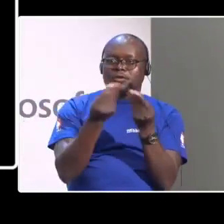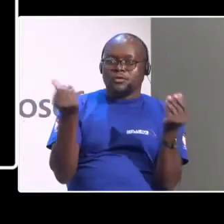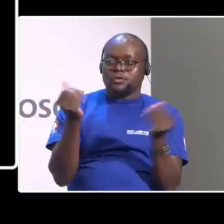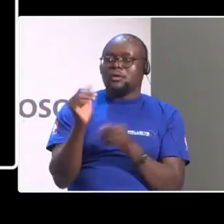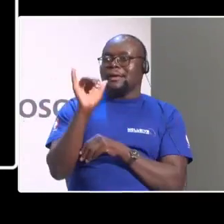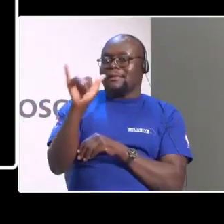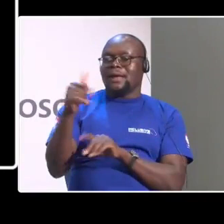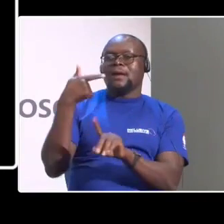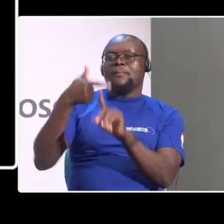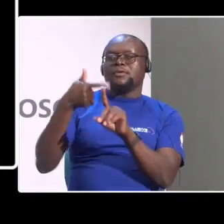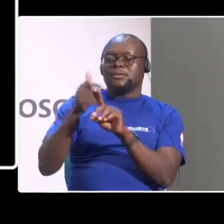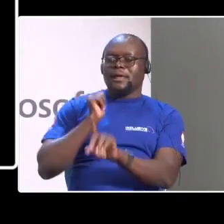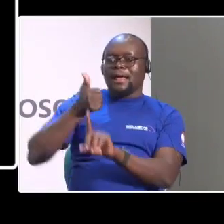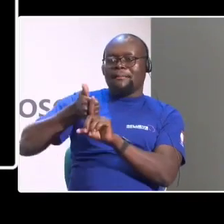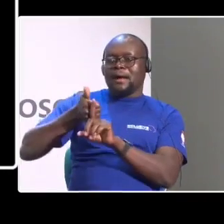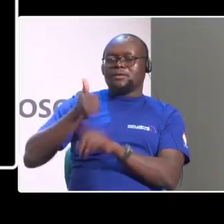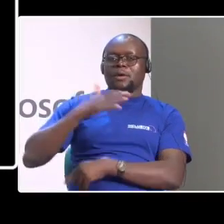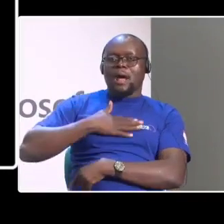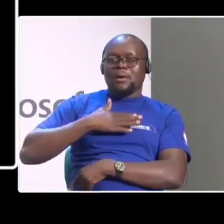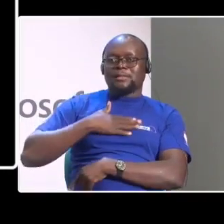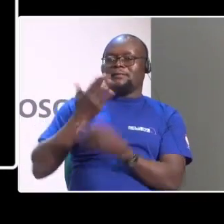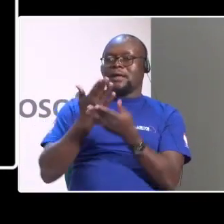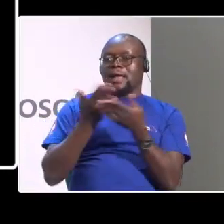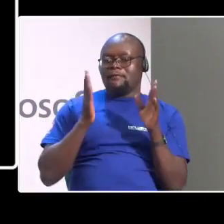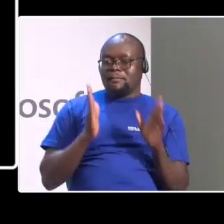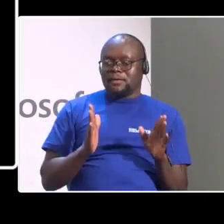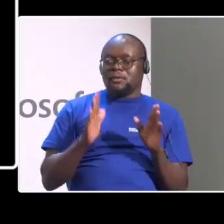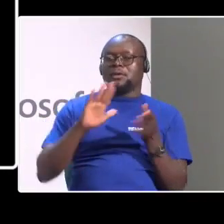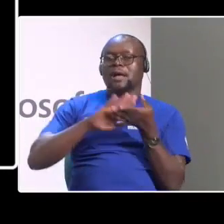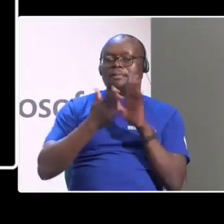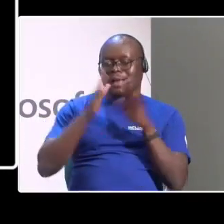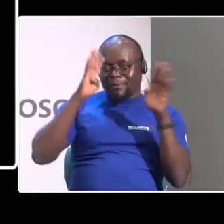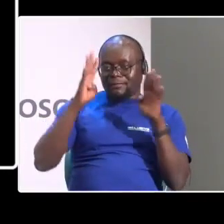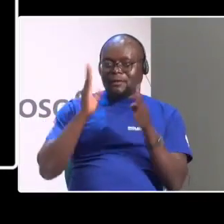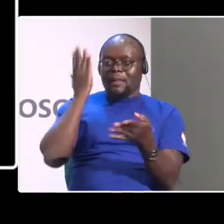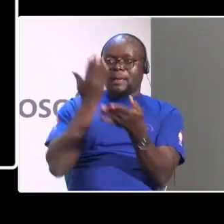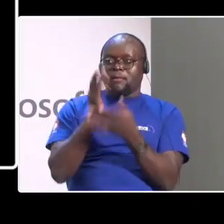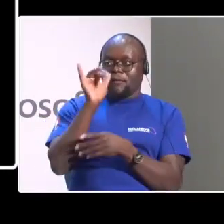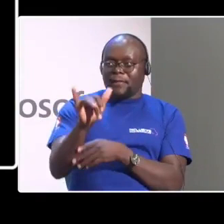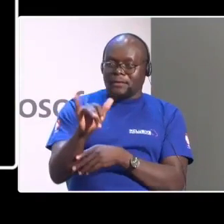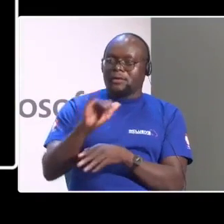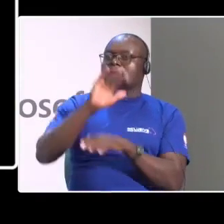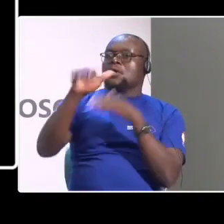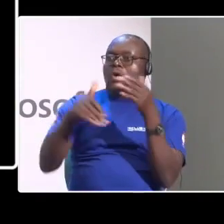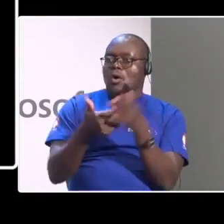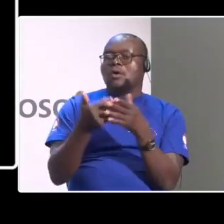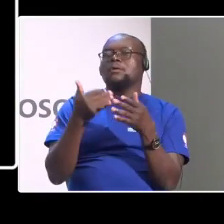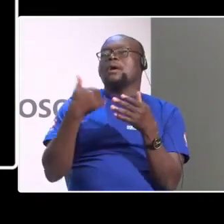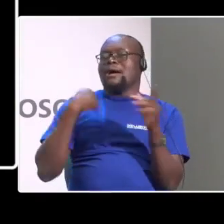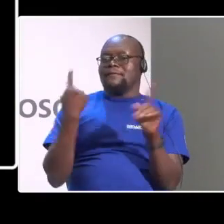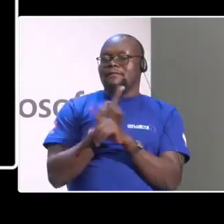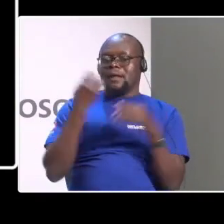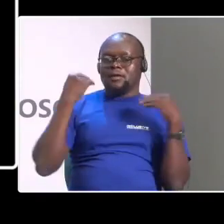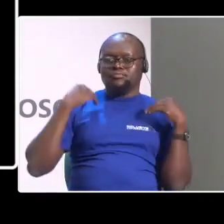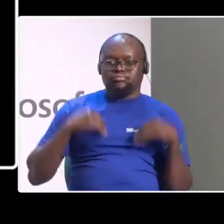that positively impact ourselves. So everyone can be creative. And the proof of that is you're all wearing radically different